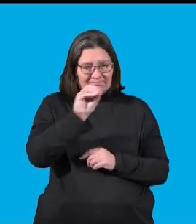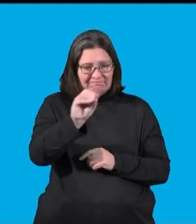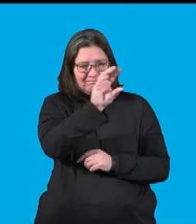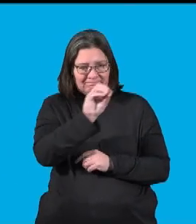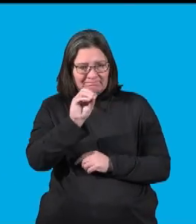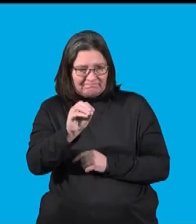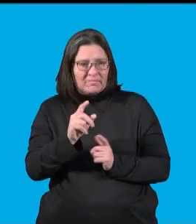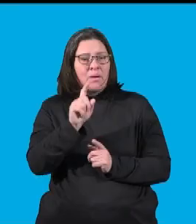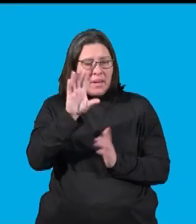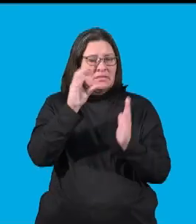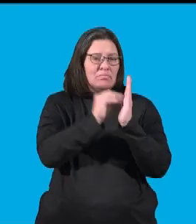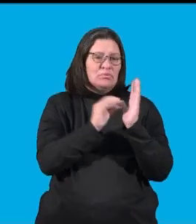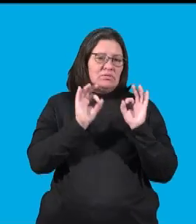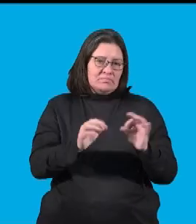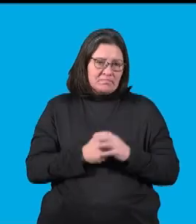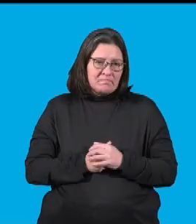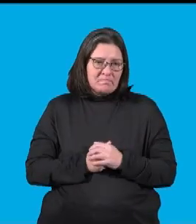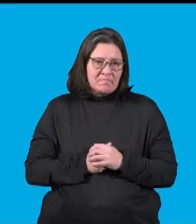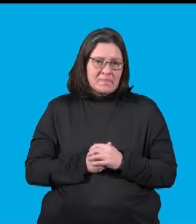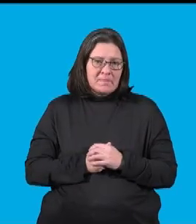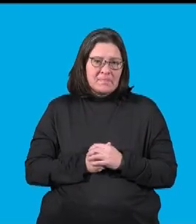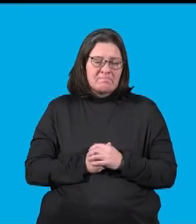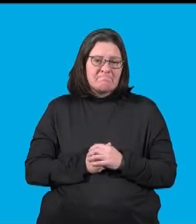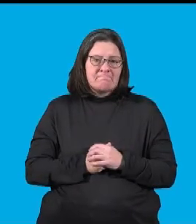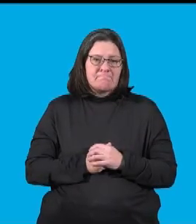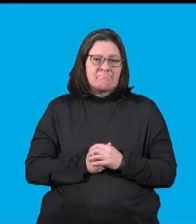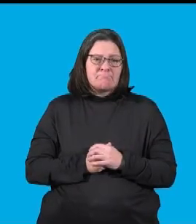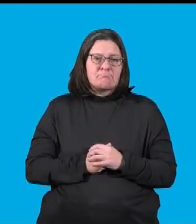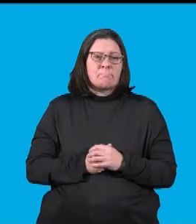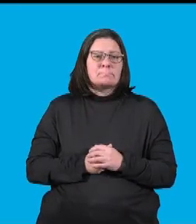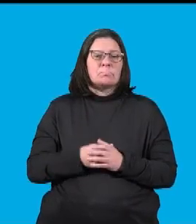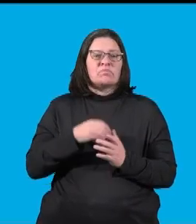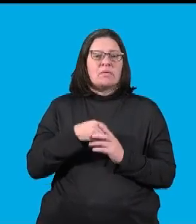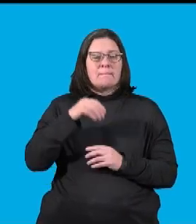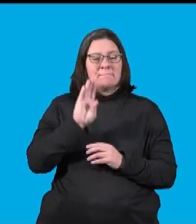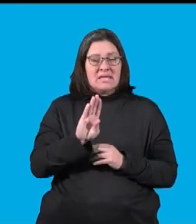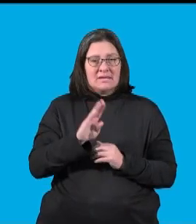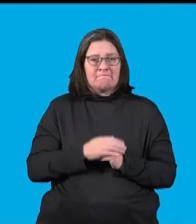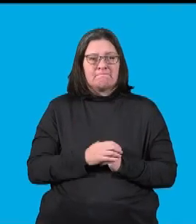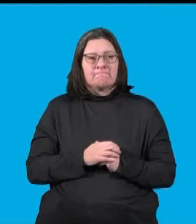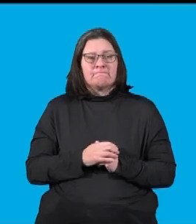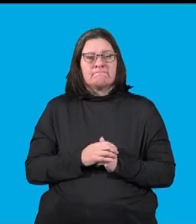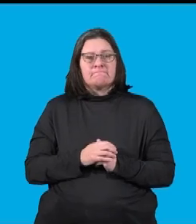sign is implied even if we don't put it in there. All right. Okay, let's have a look at part B.